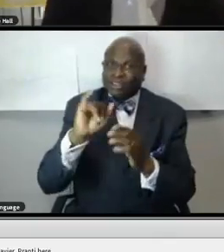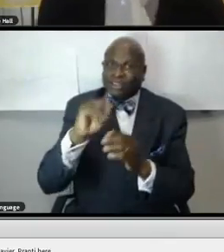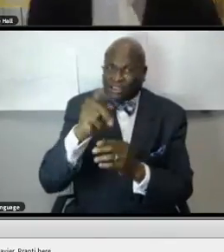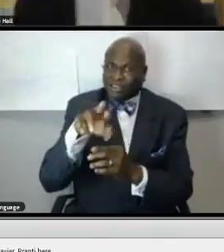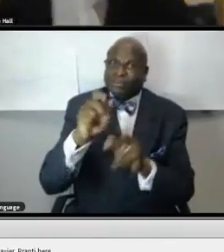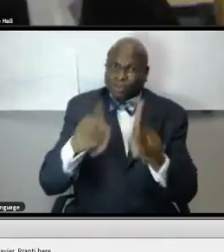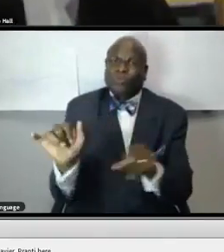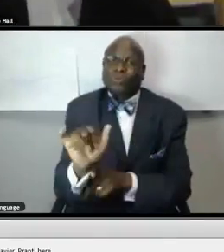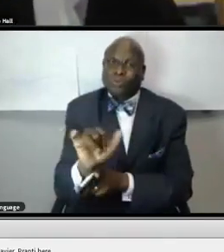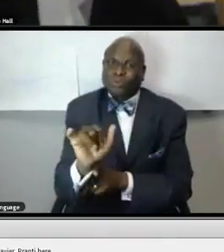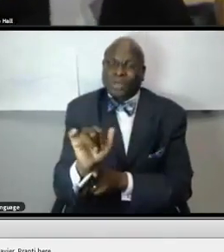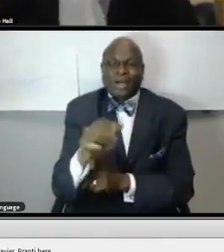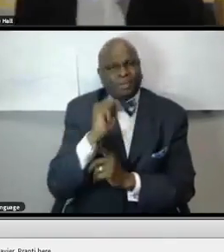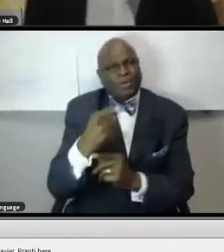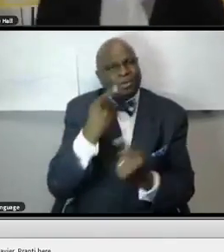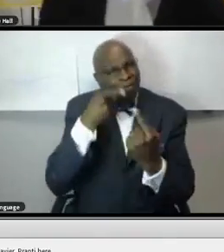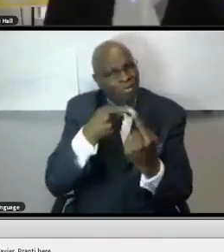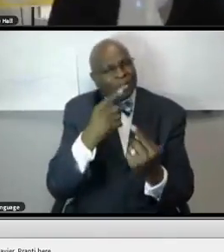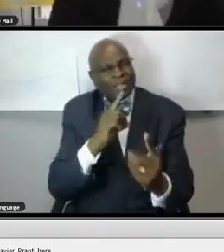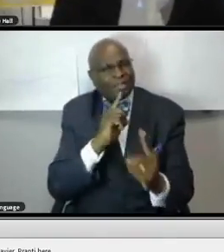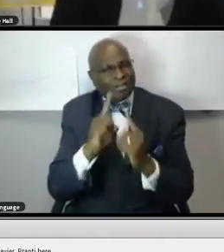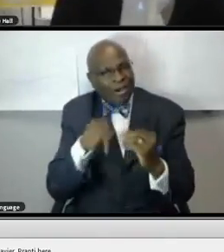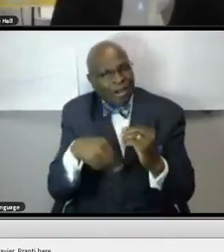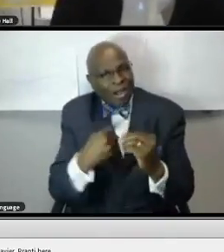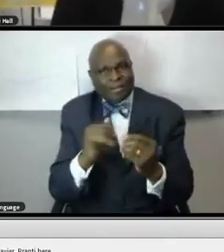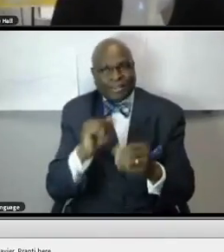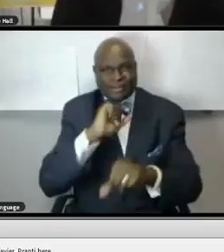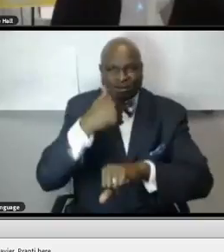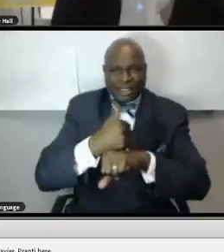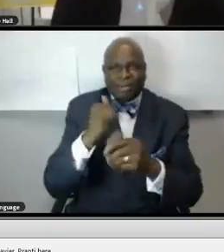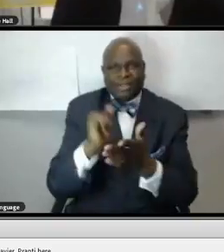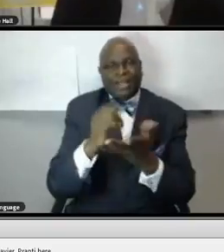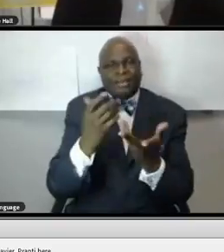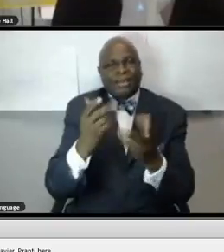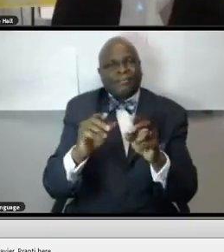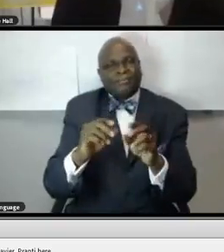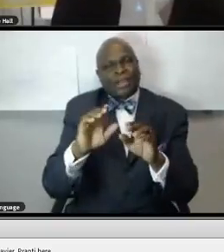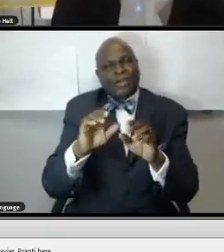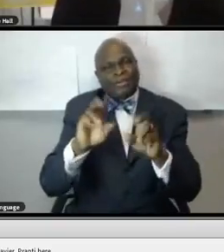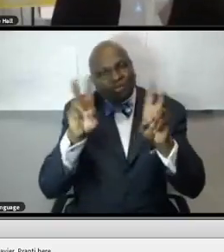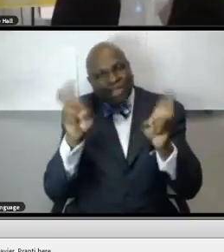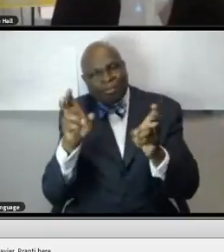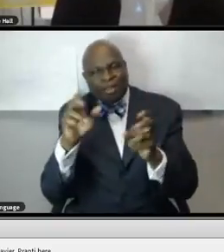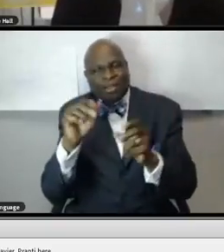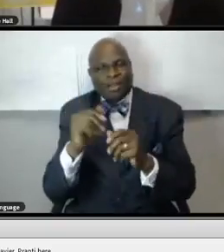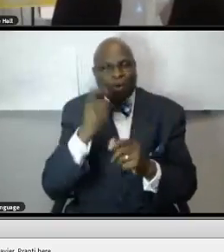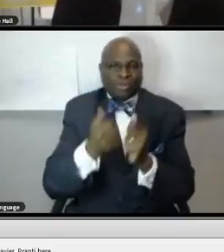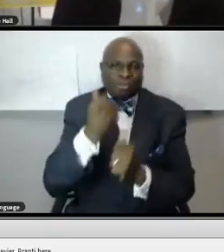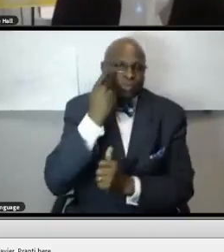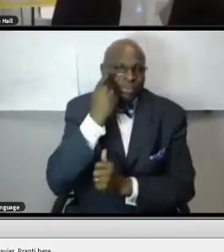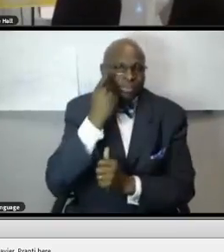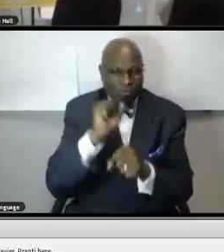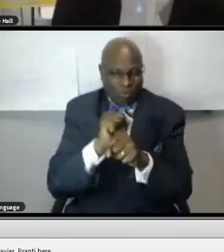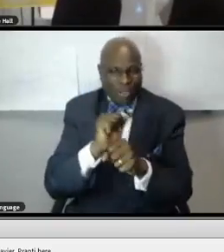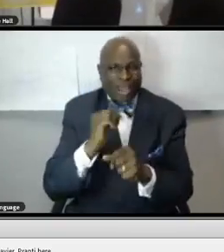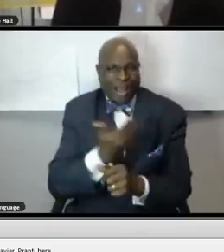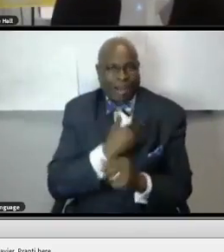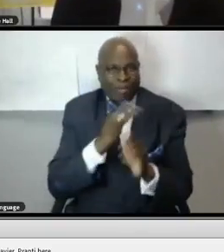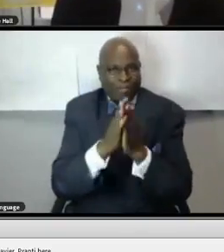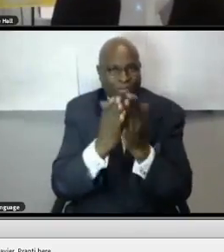So one of the points made in setting out the framework for our most recent, the work in our